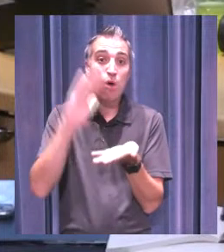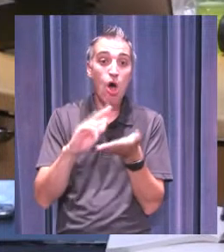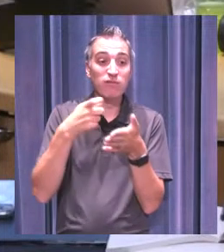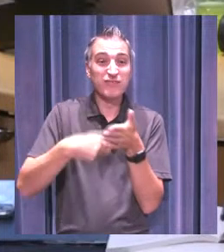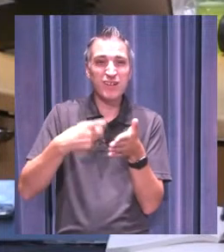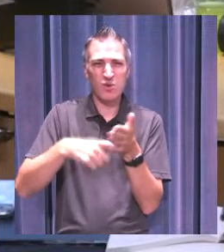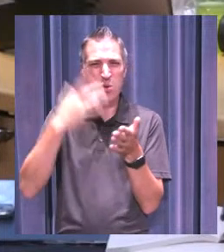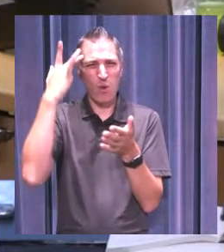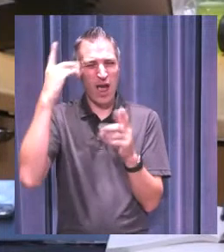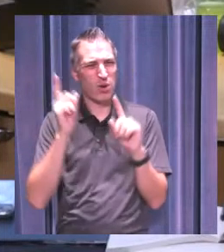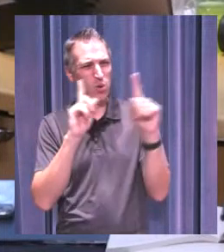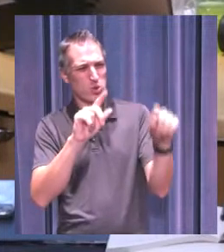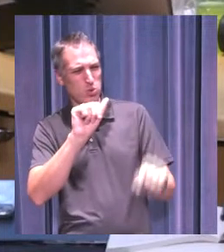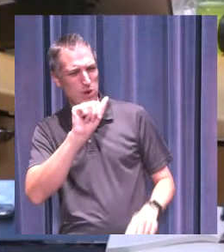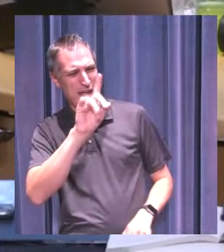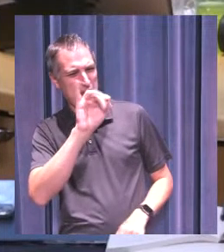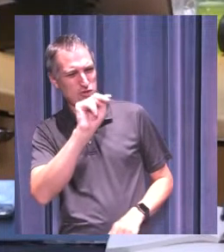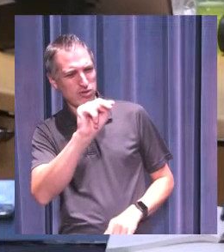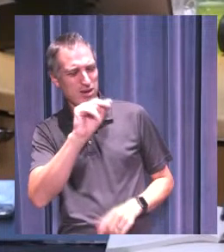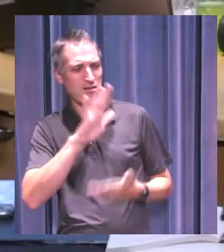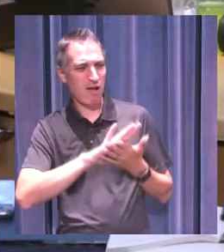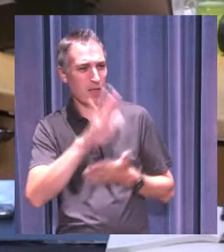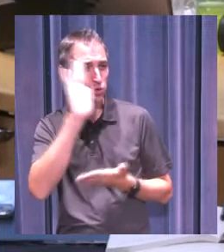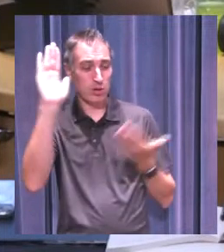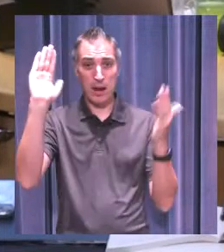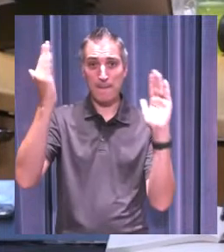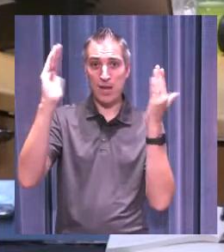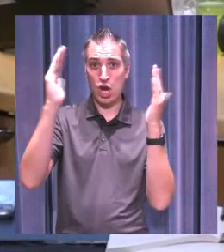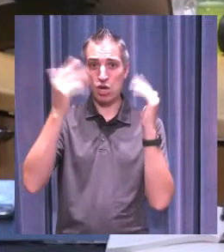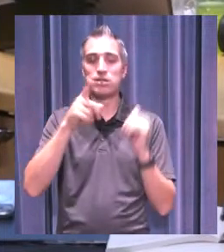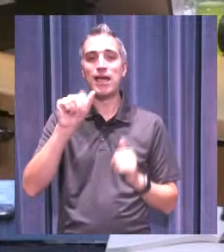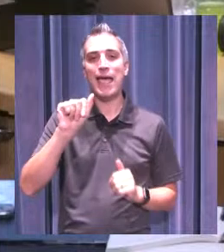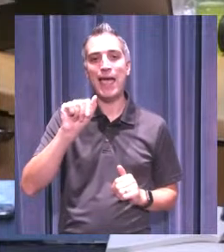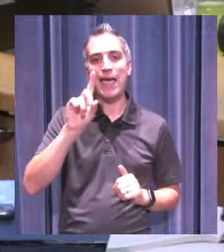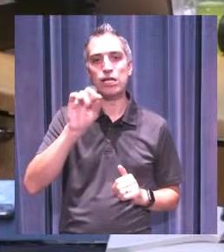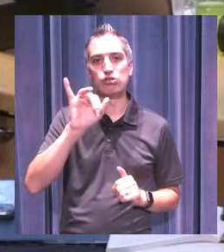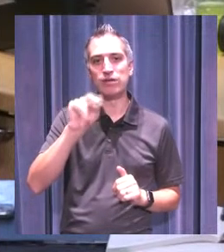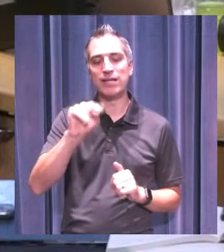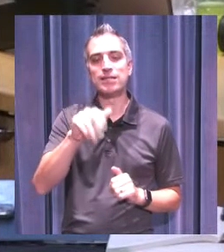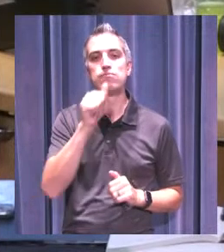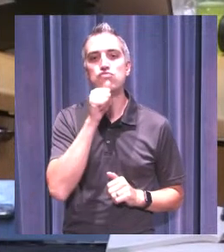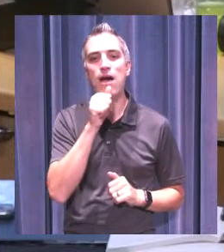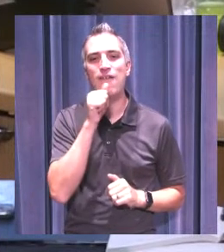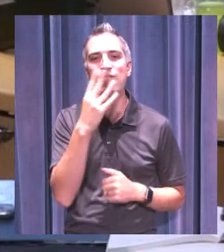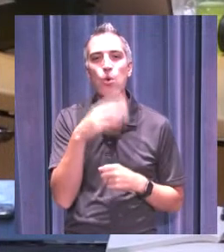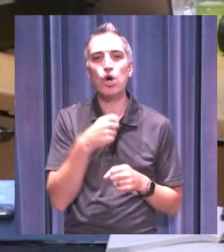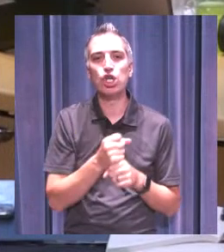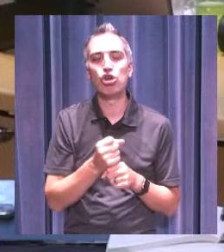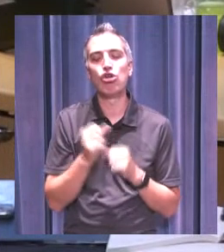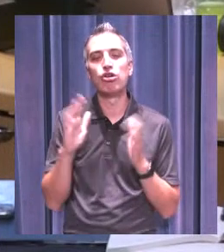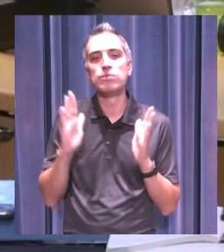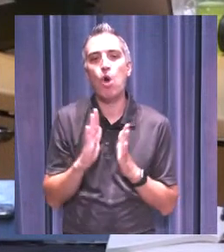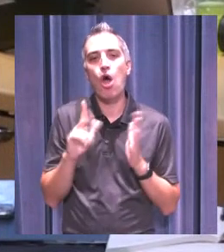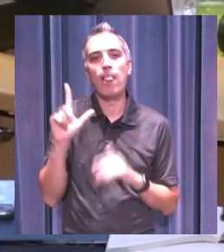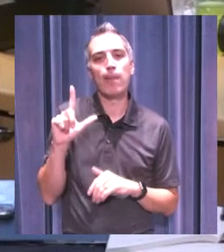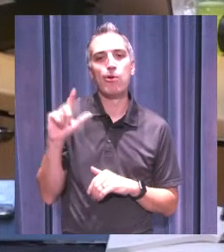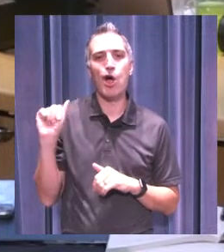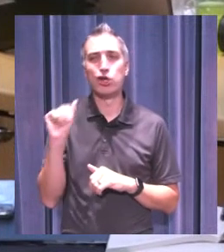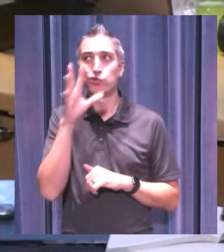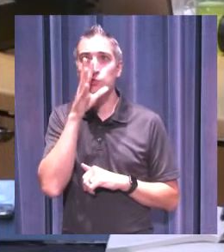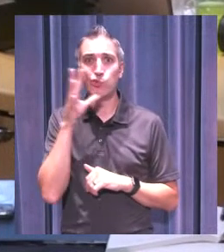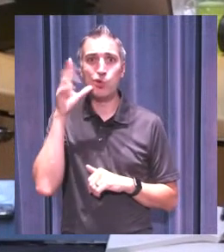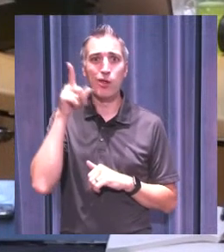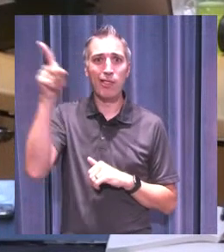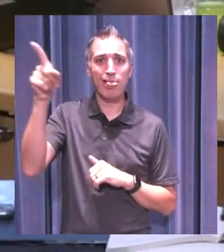visit Adrian College to compare facilities? Adrian College is a private 4-year small liberal arts college in a rural area